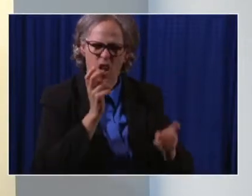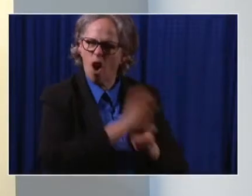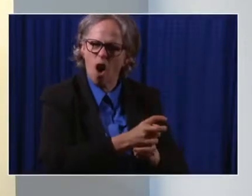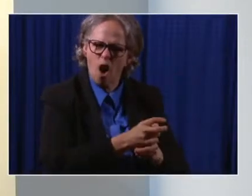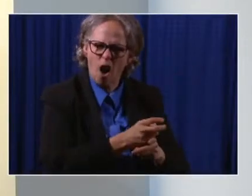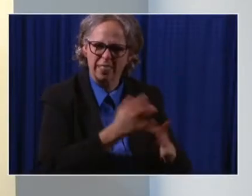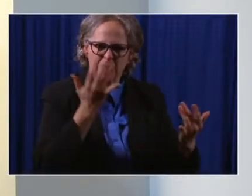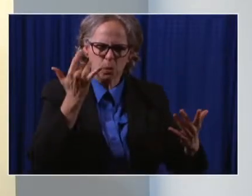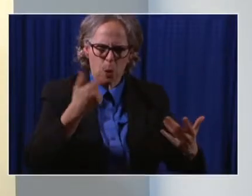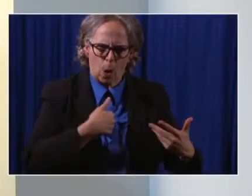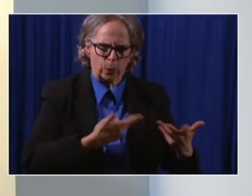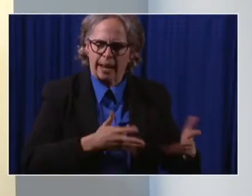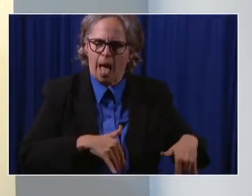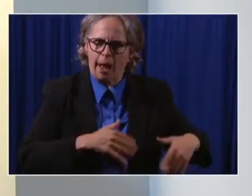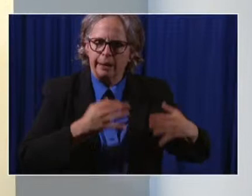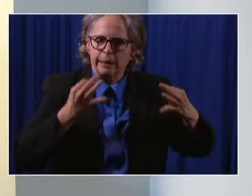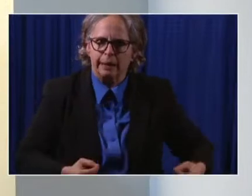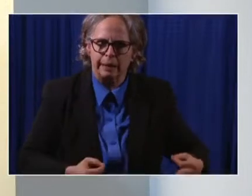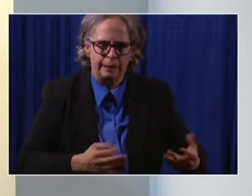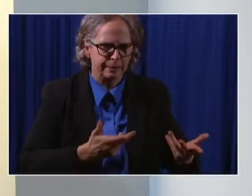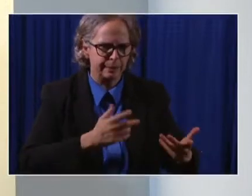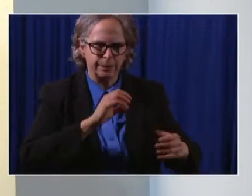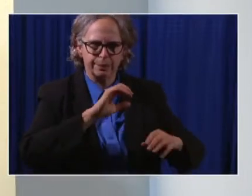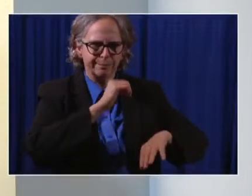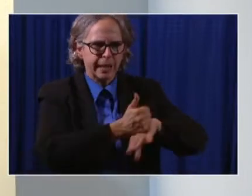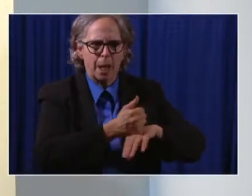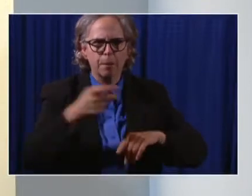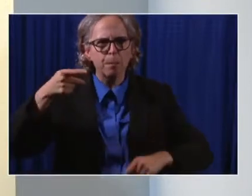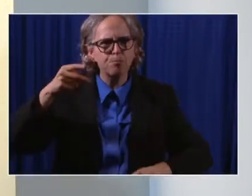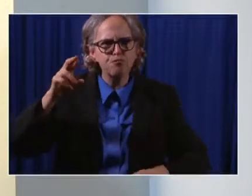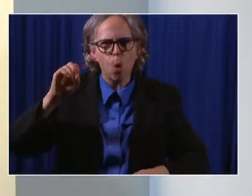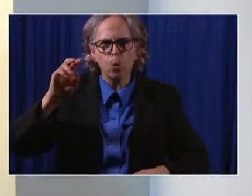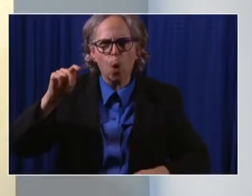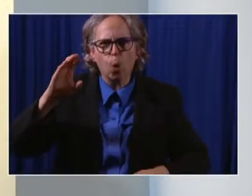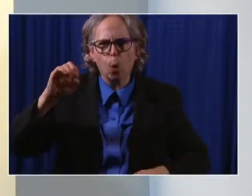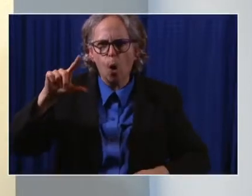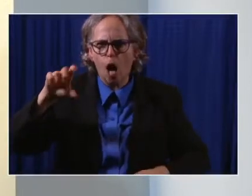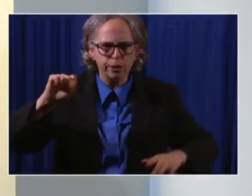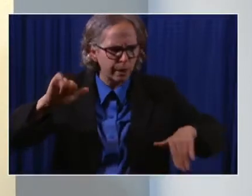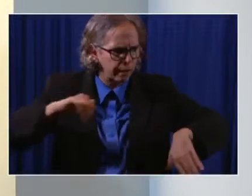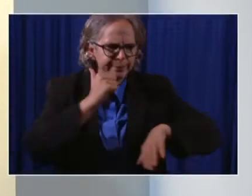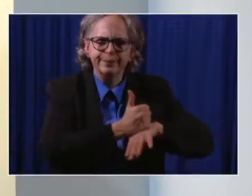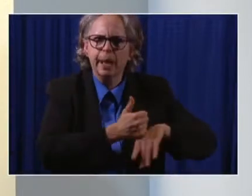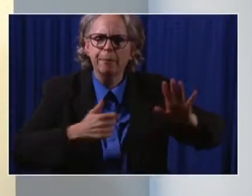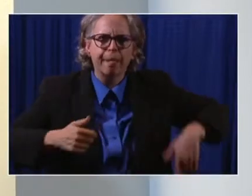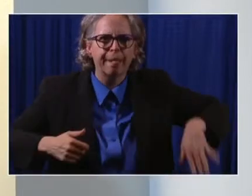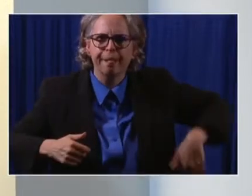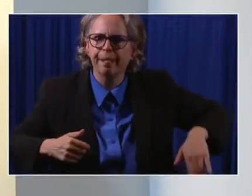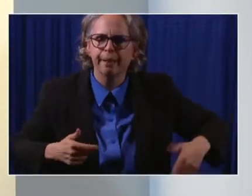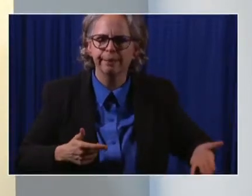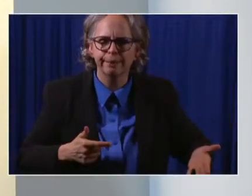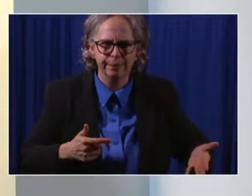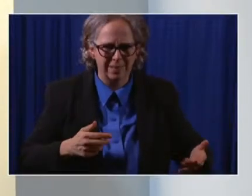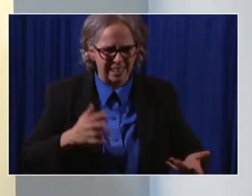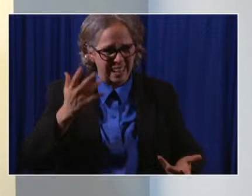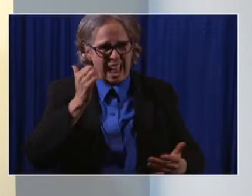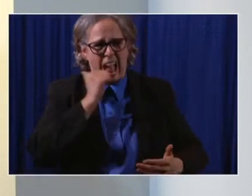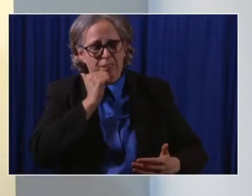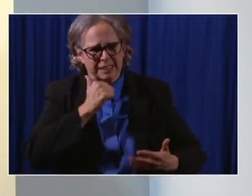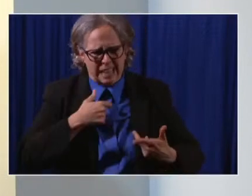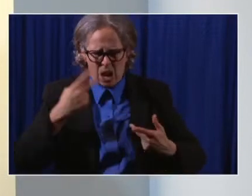up with the proper protocols to do these things, but we are working daily with coaches, with the